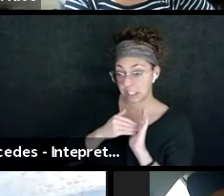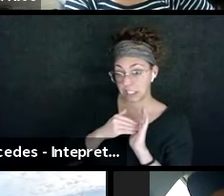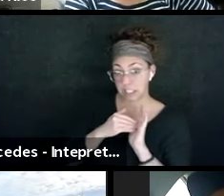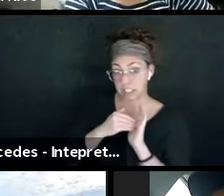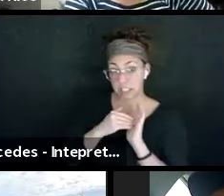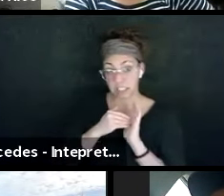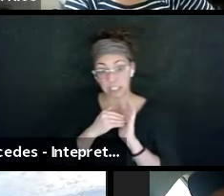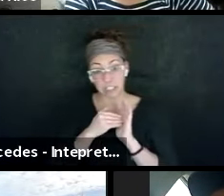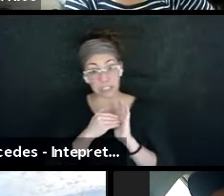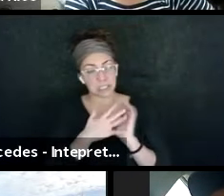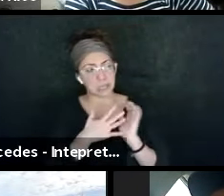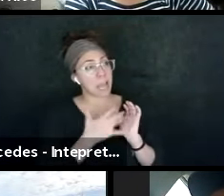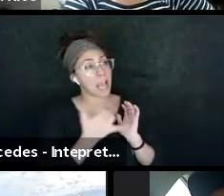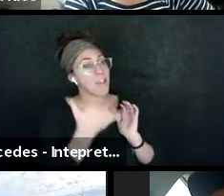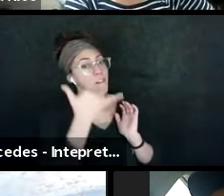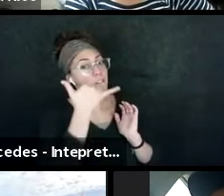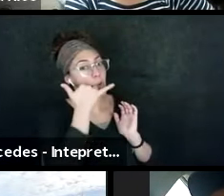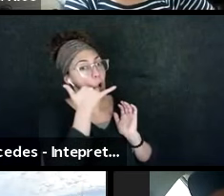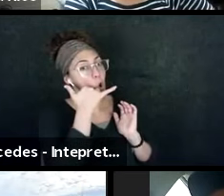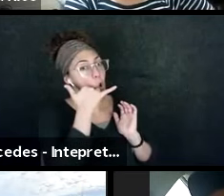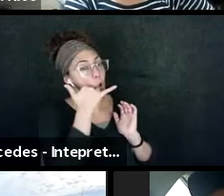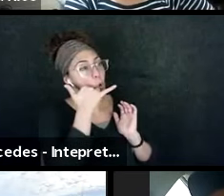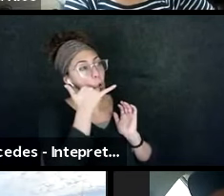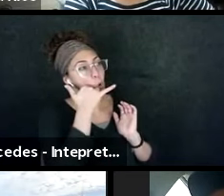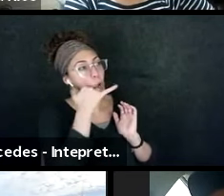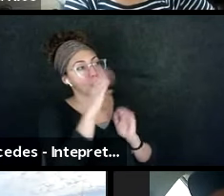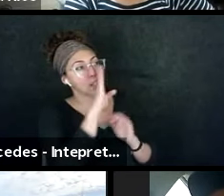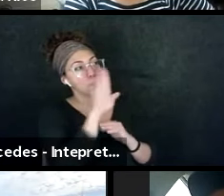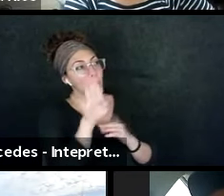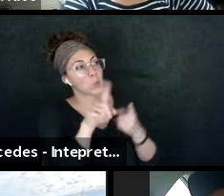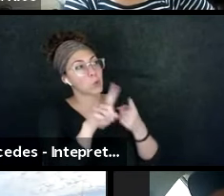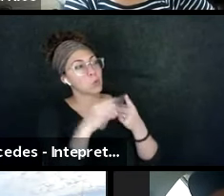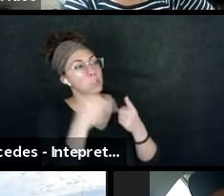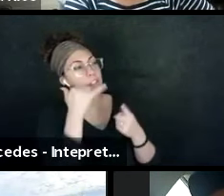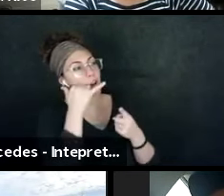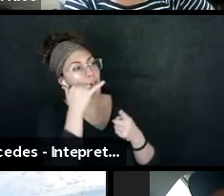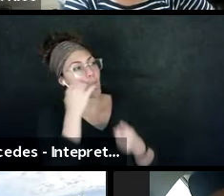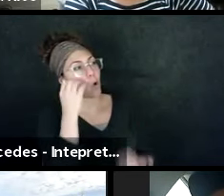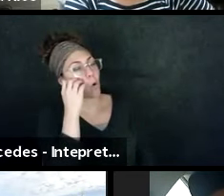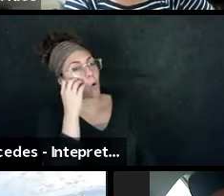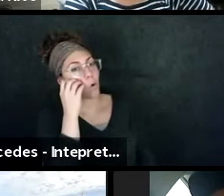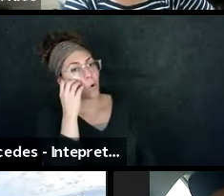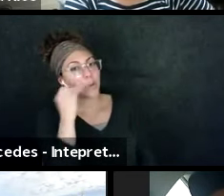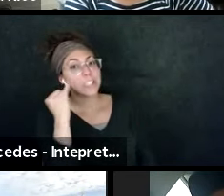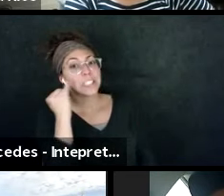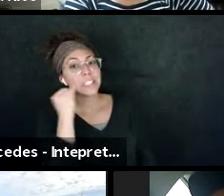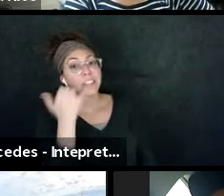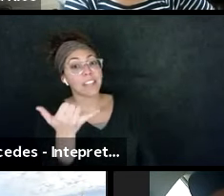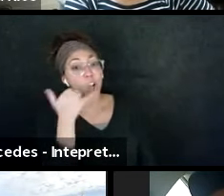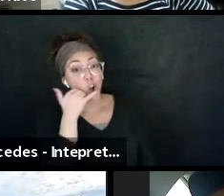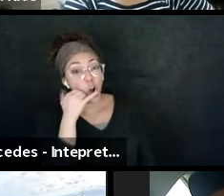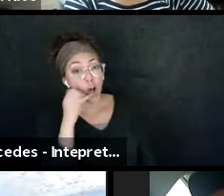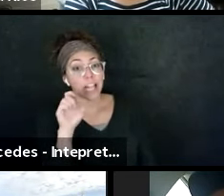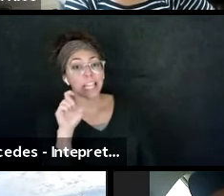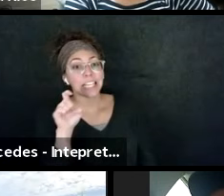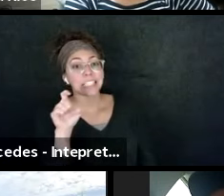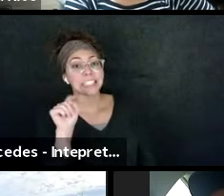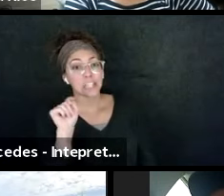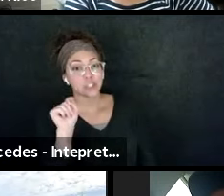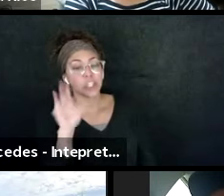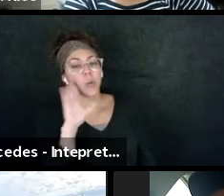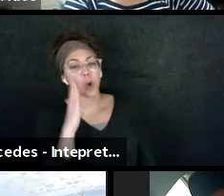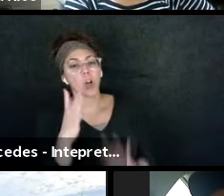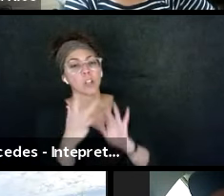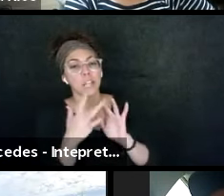My phone, Renee, is forwarded to my cell phone. So if they call my extension, it'll come to me and then I can